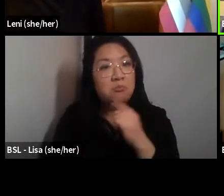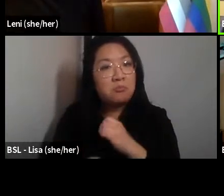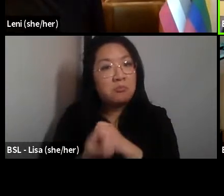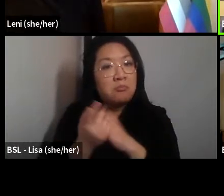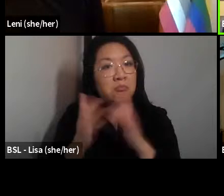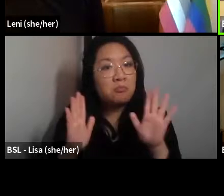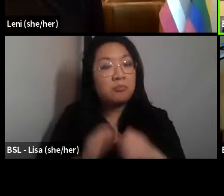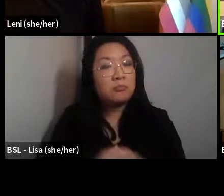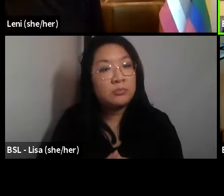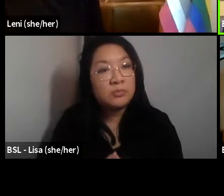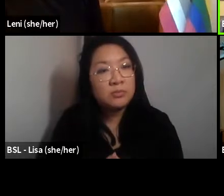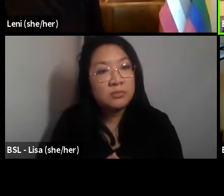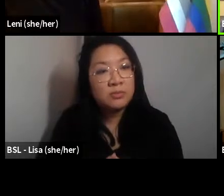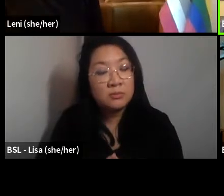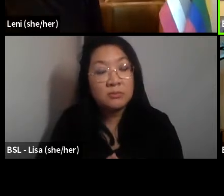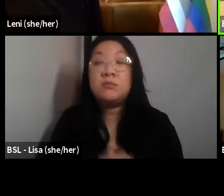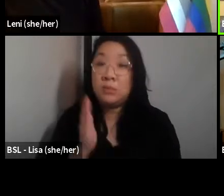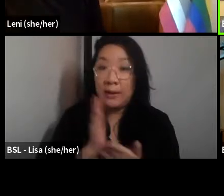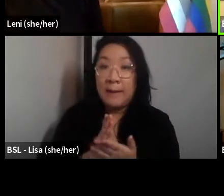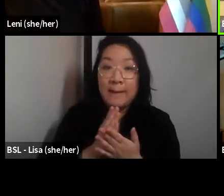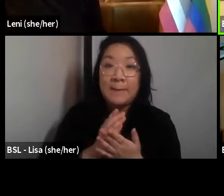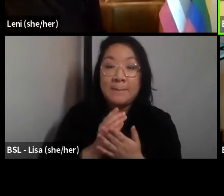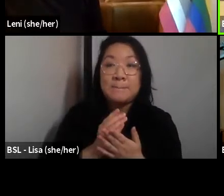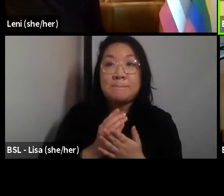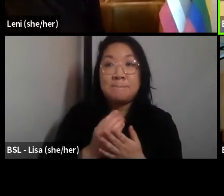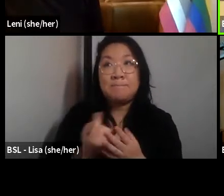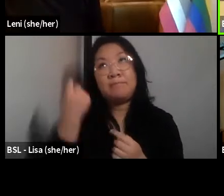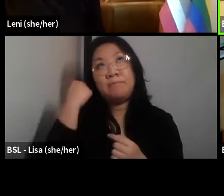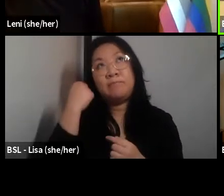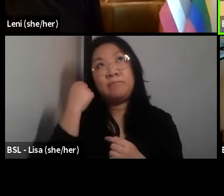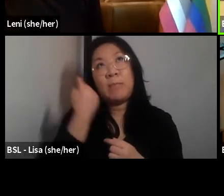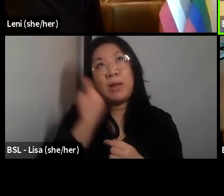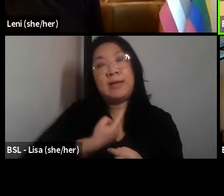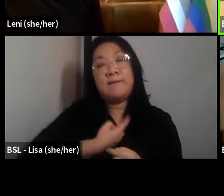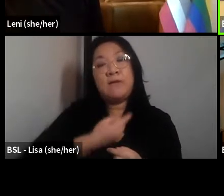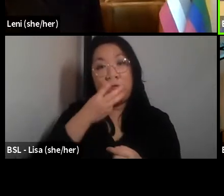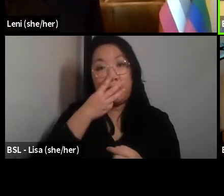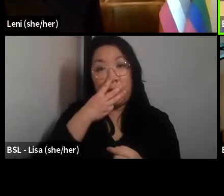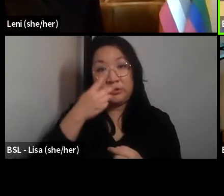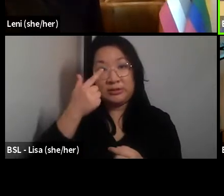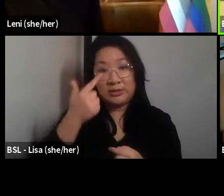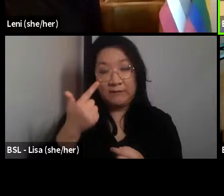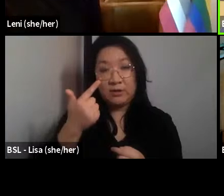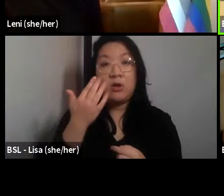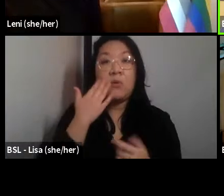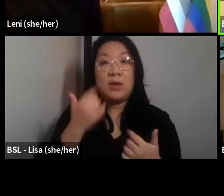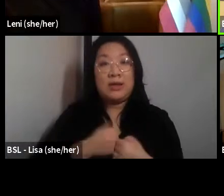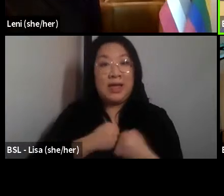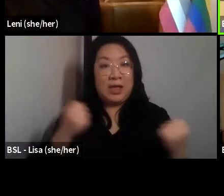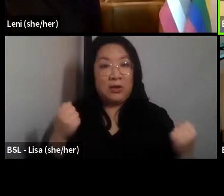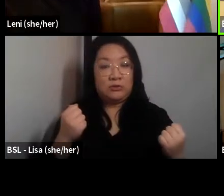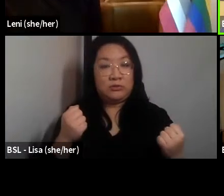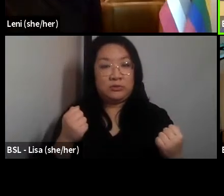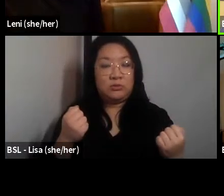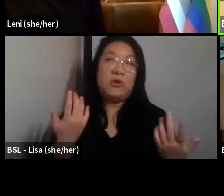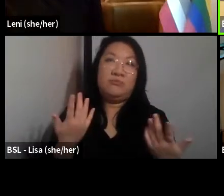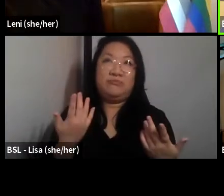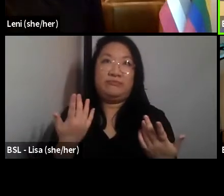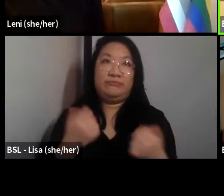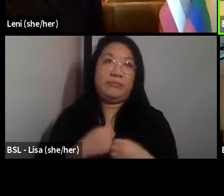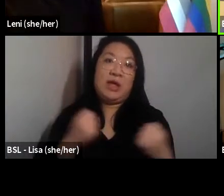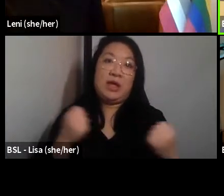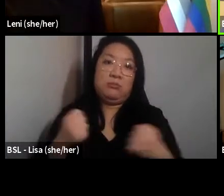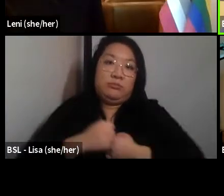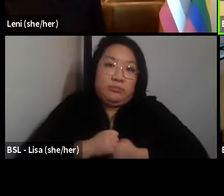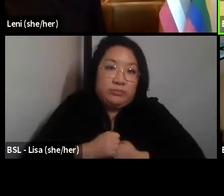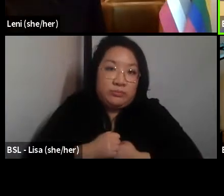Yeah, it was very strange because I was 37 when I first came out to myself in my diary. Basically, I looked the